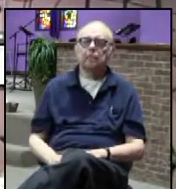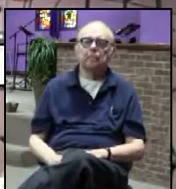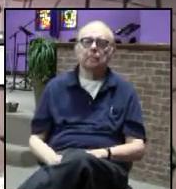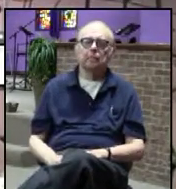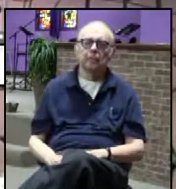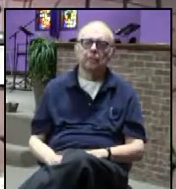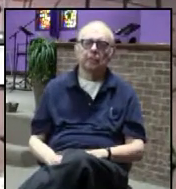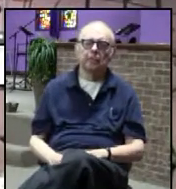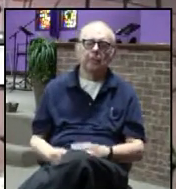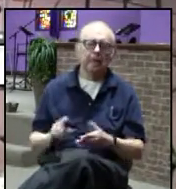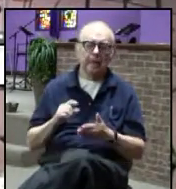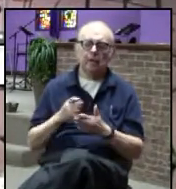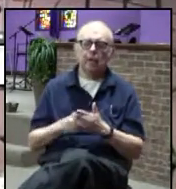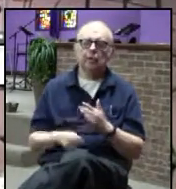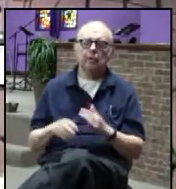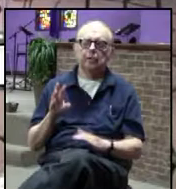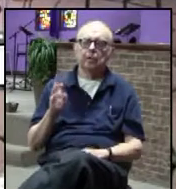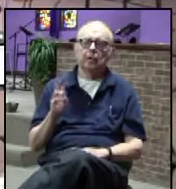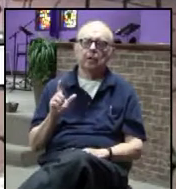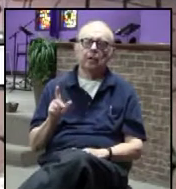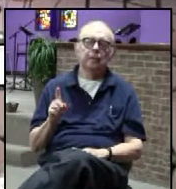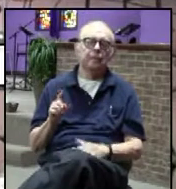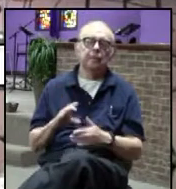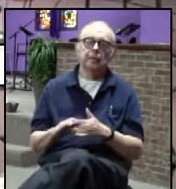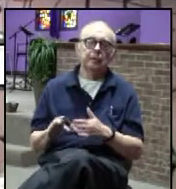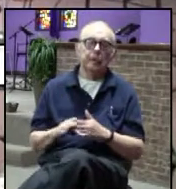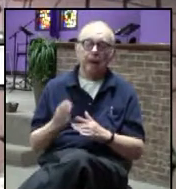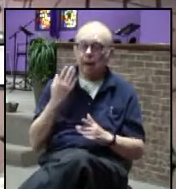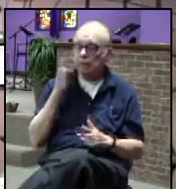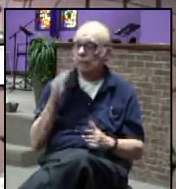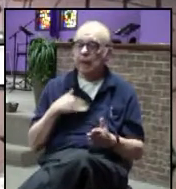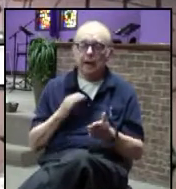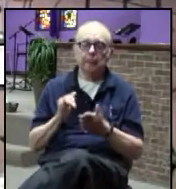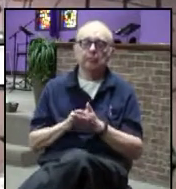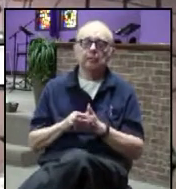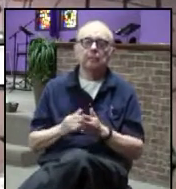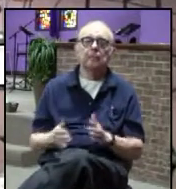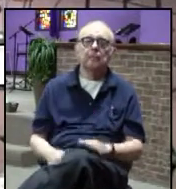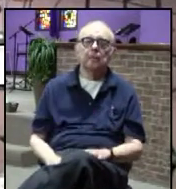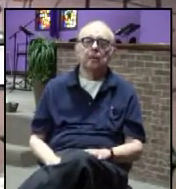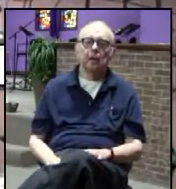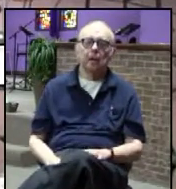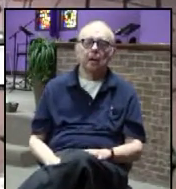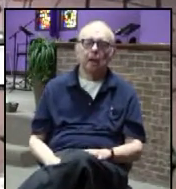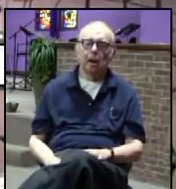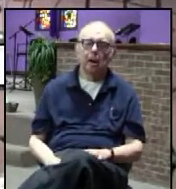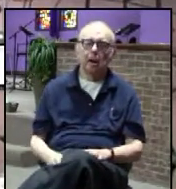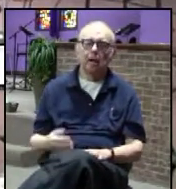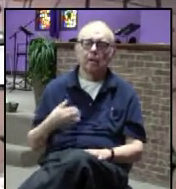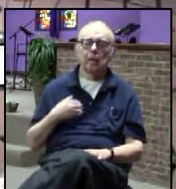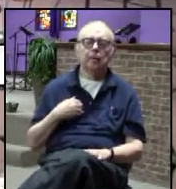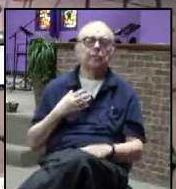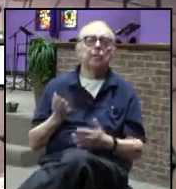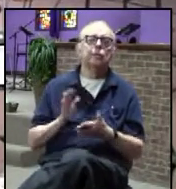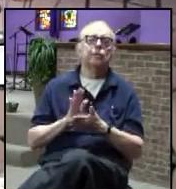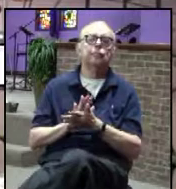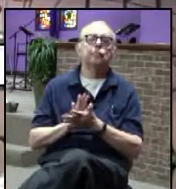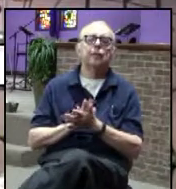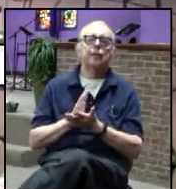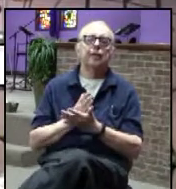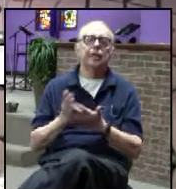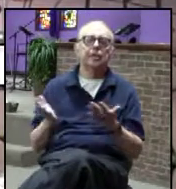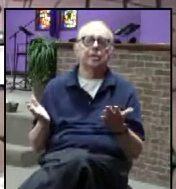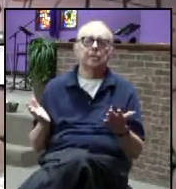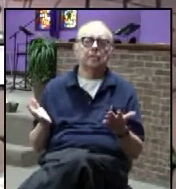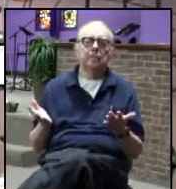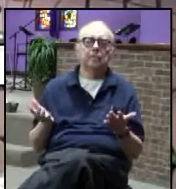was like $71, and I know they don't have the $71, but they paid it anyway. And that wasn't for all of the school supplies.